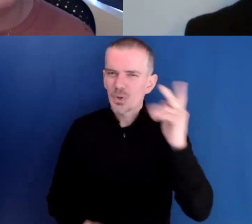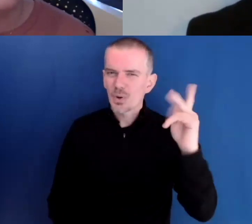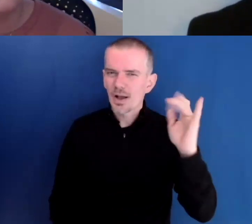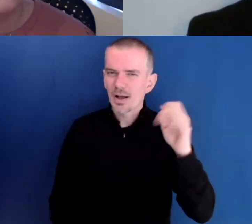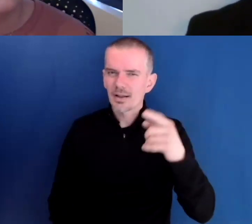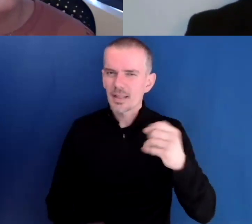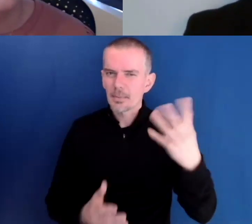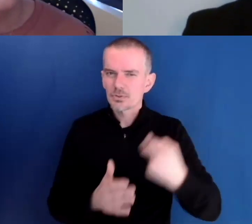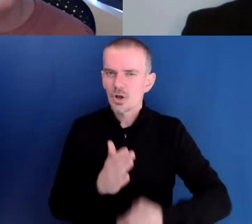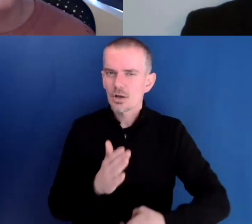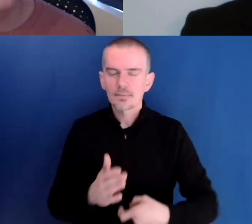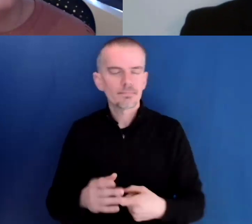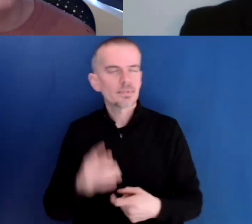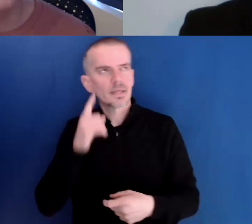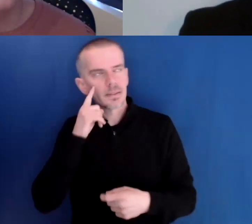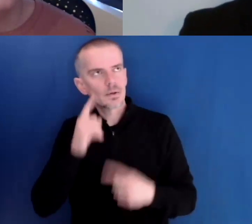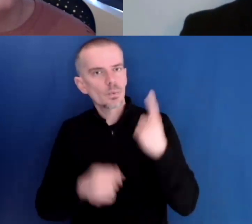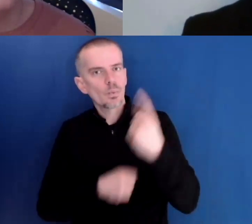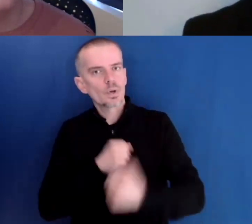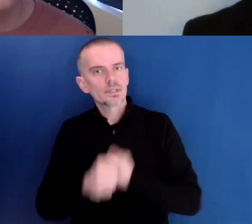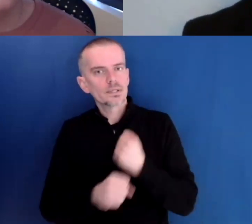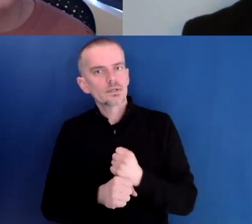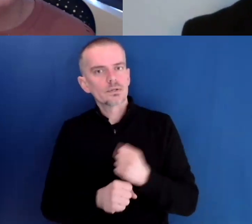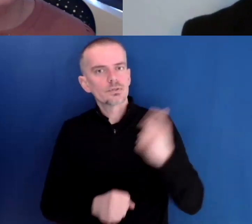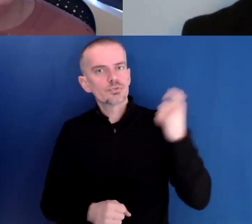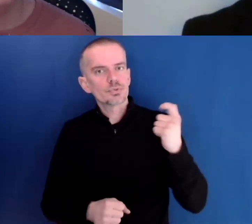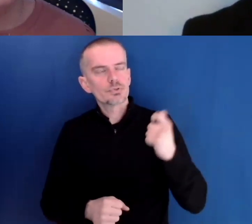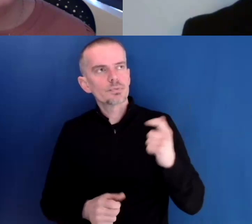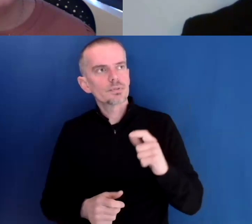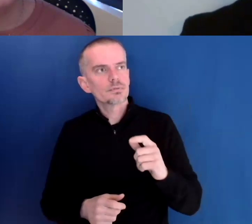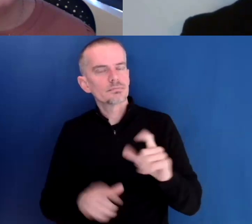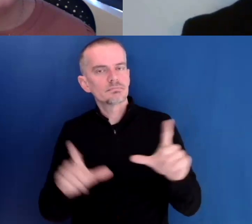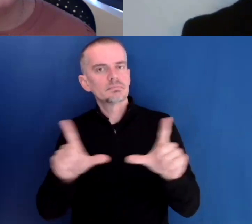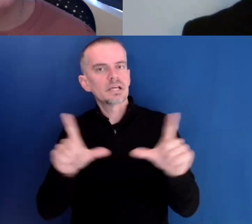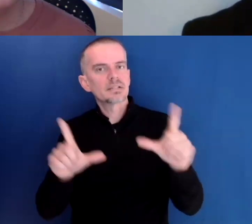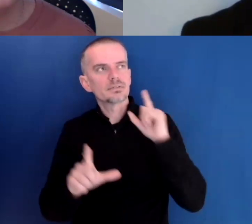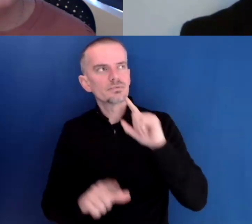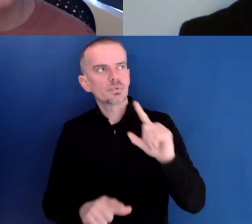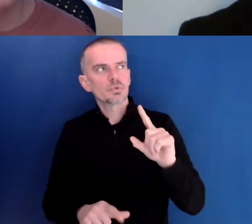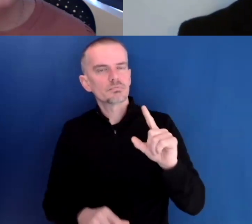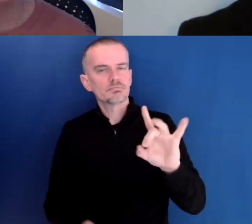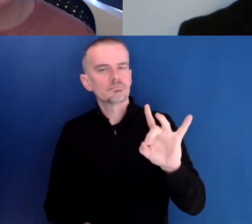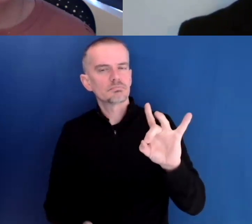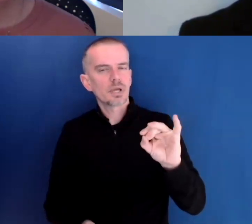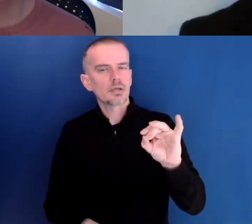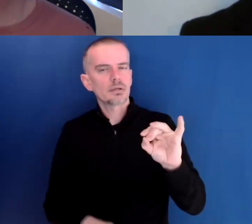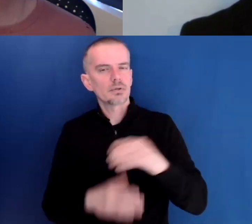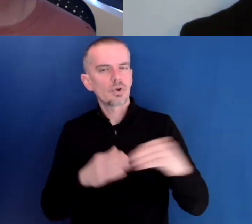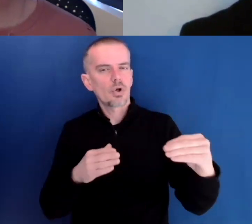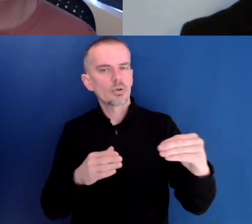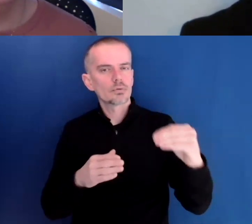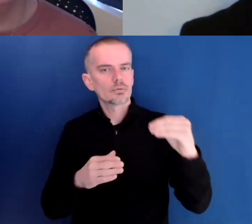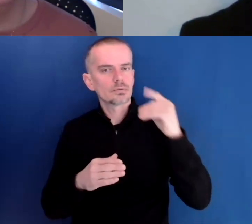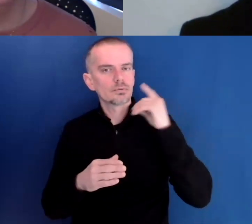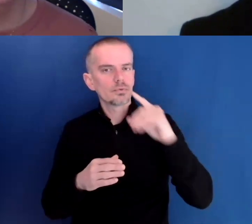inexpensive. I think for a year subscription, they give you a license for $80 for QuickBooks